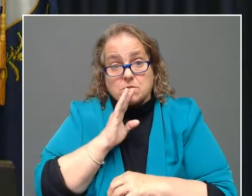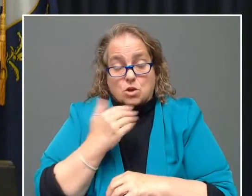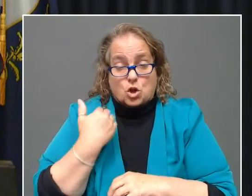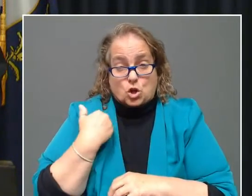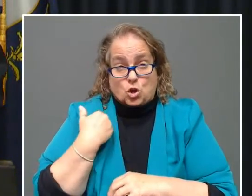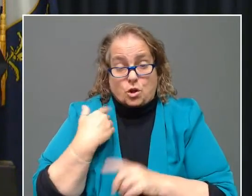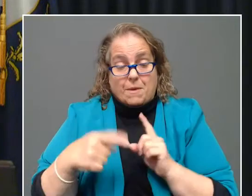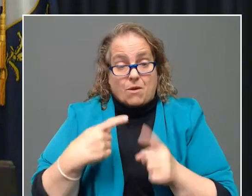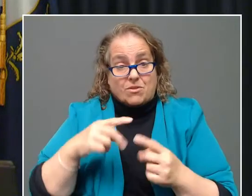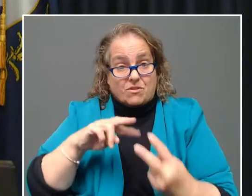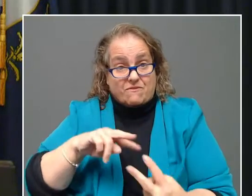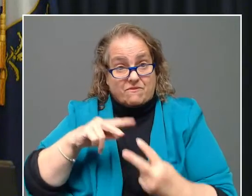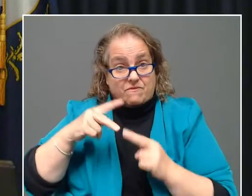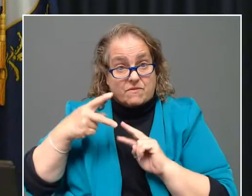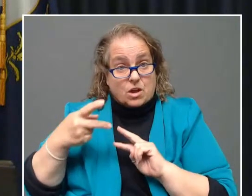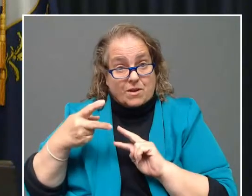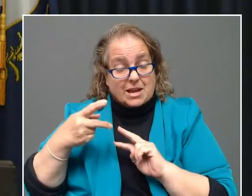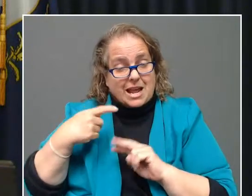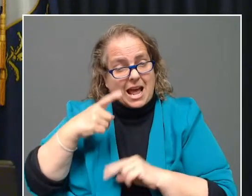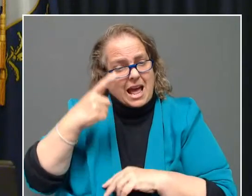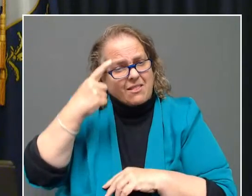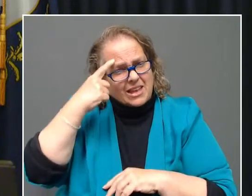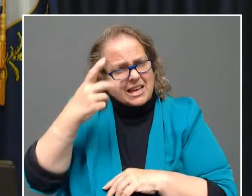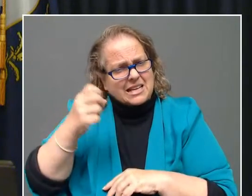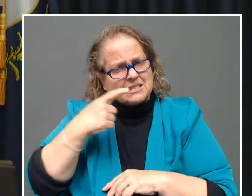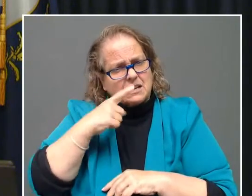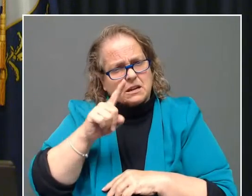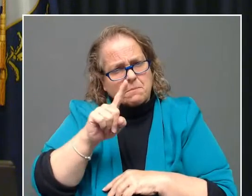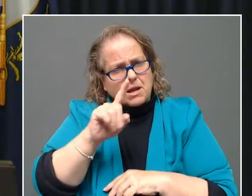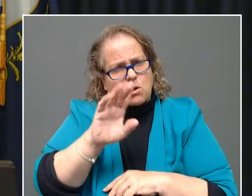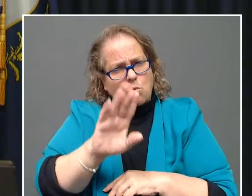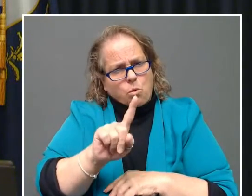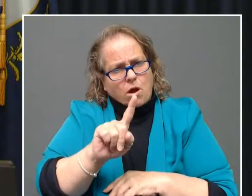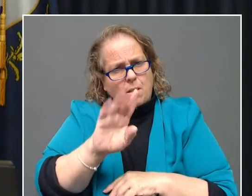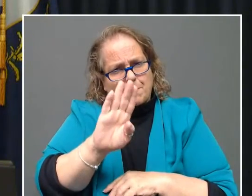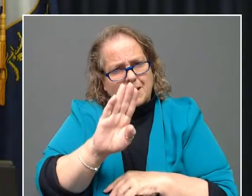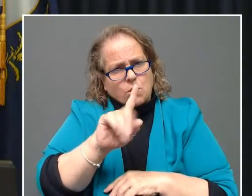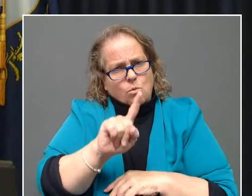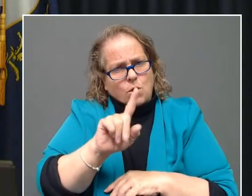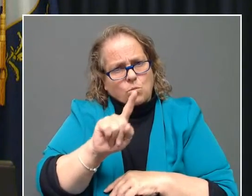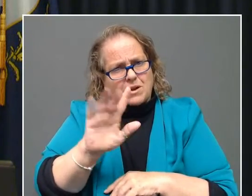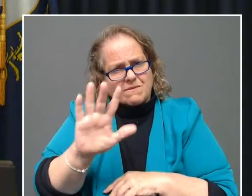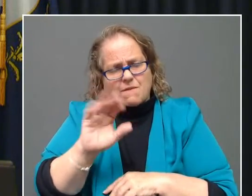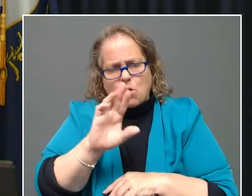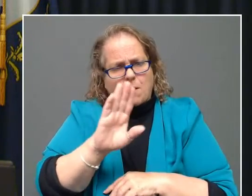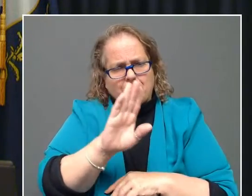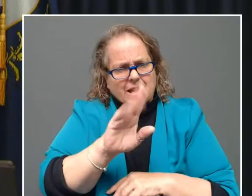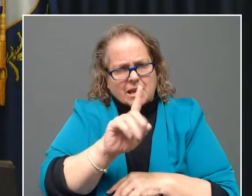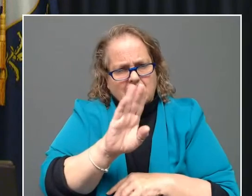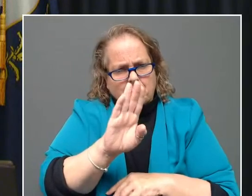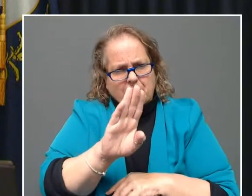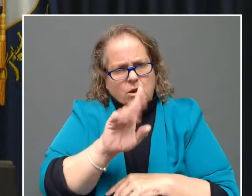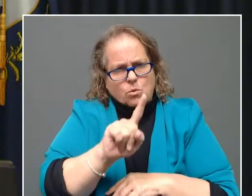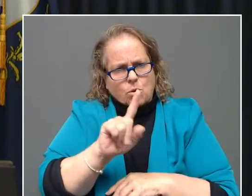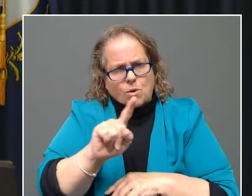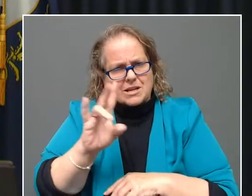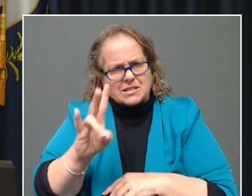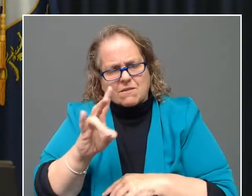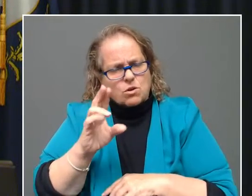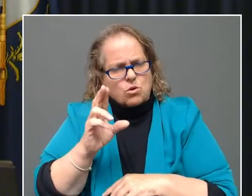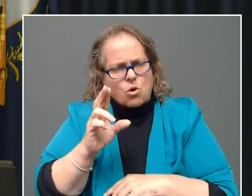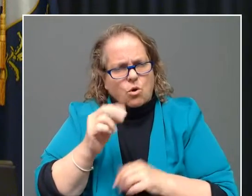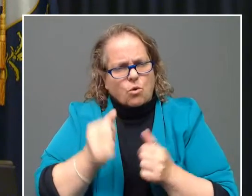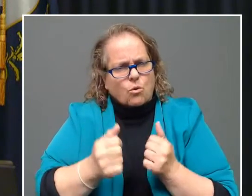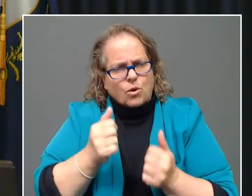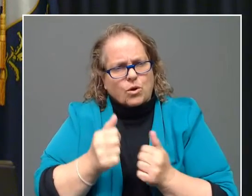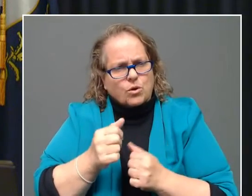variant, I believe he said B115. Was he referring to B117, or am I out of the loop there? And then You're right.